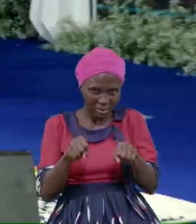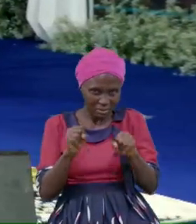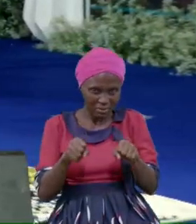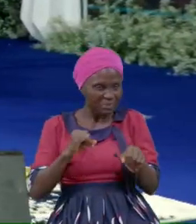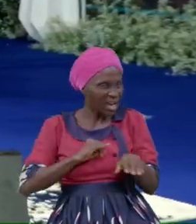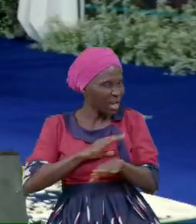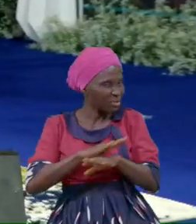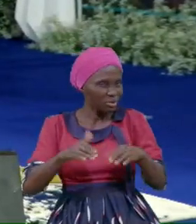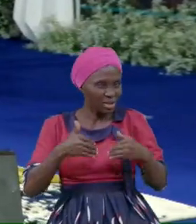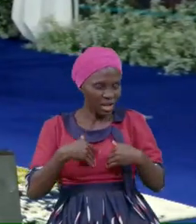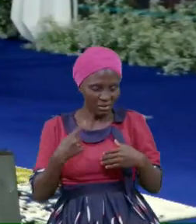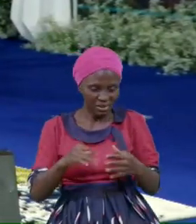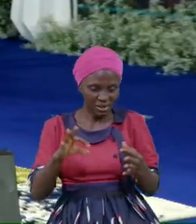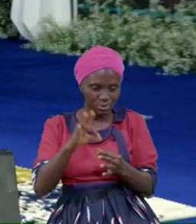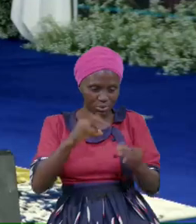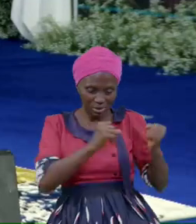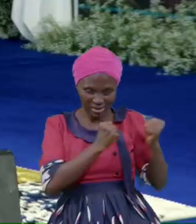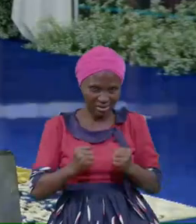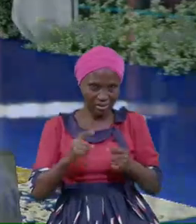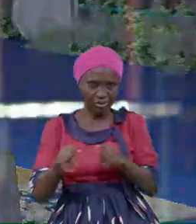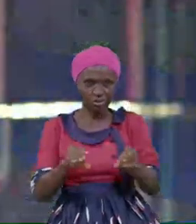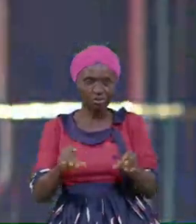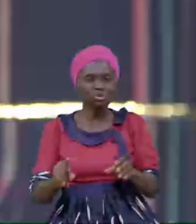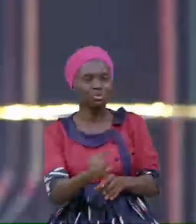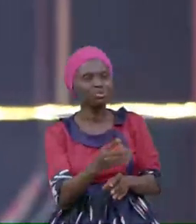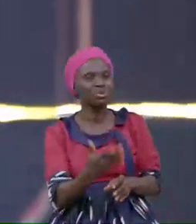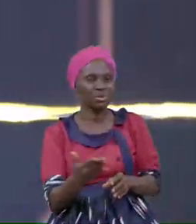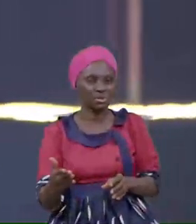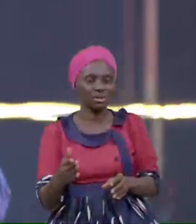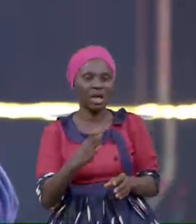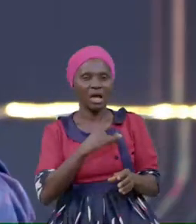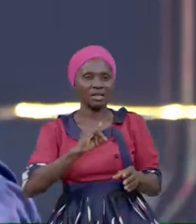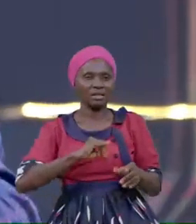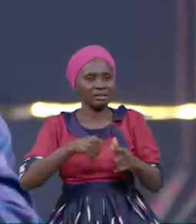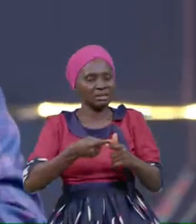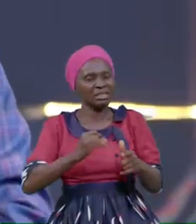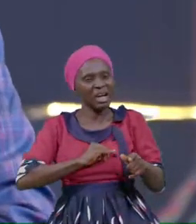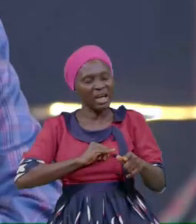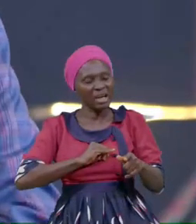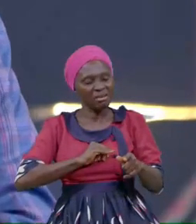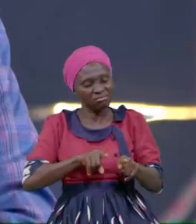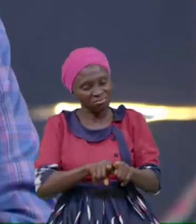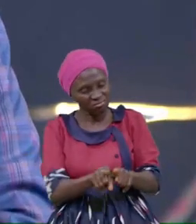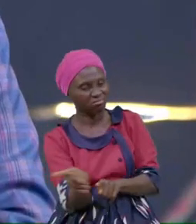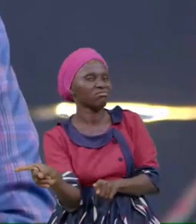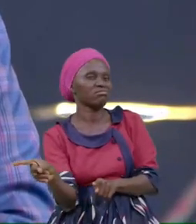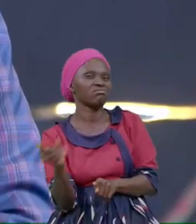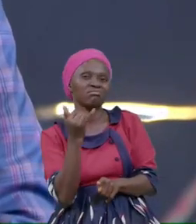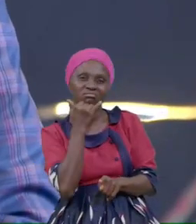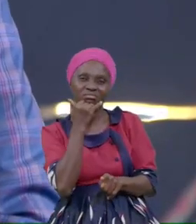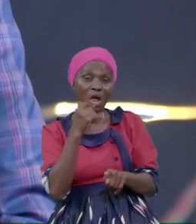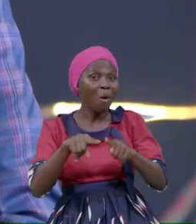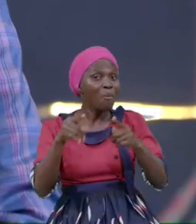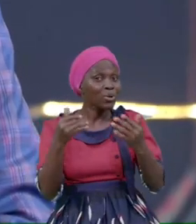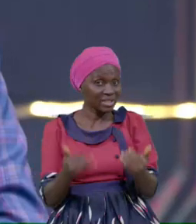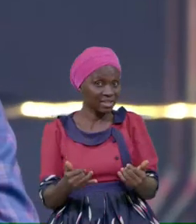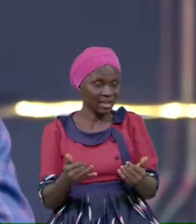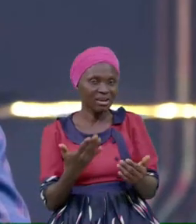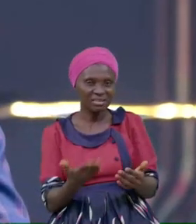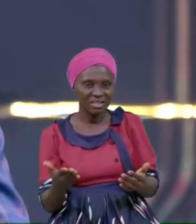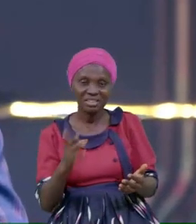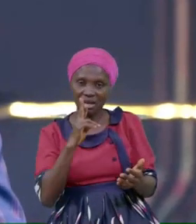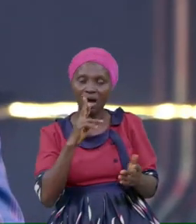strength to do those things. And I went astray. But now, things are different now.